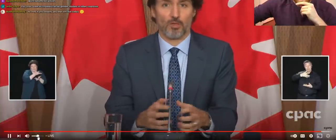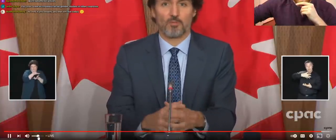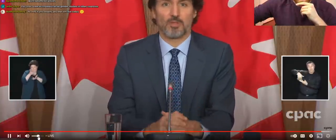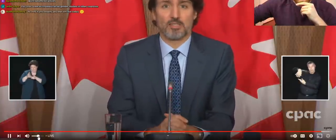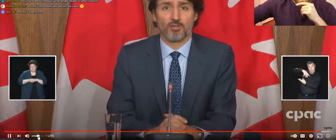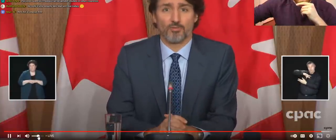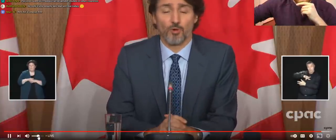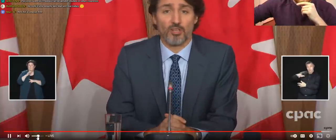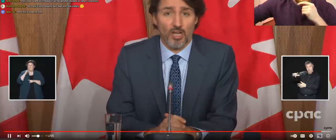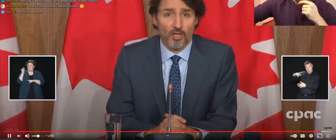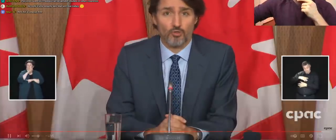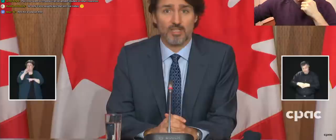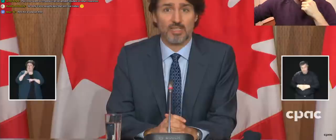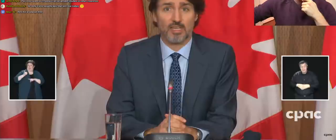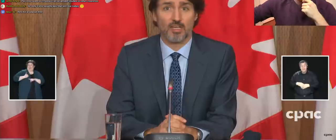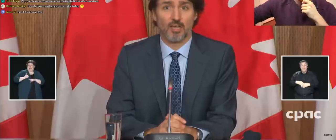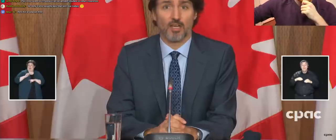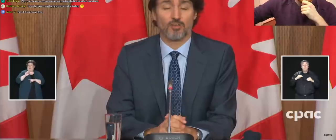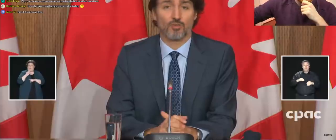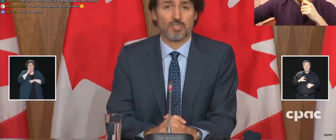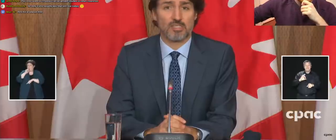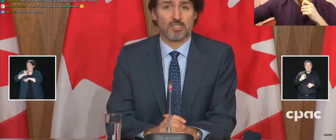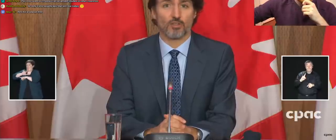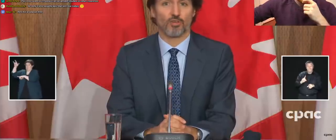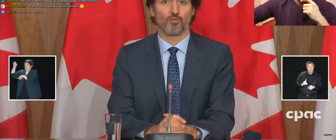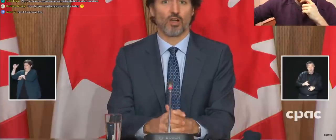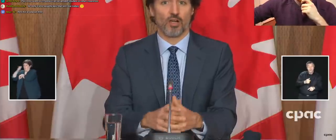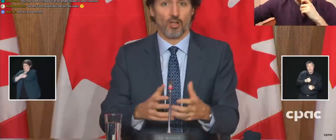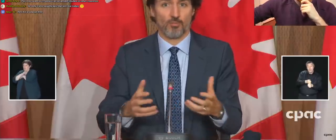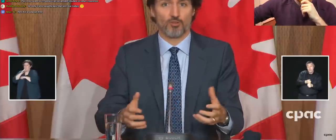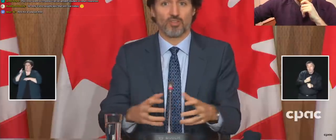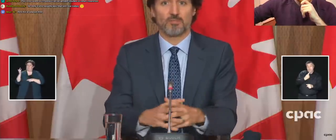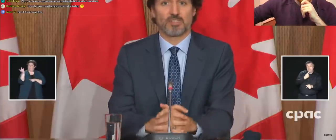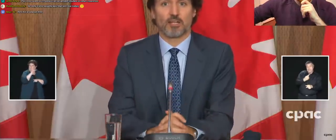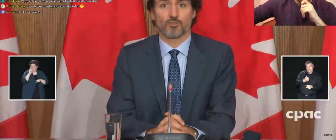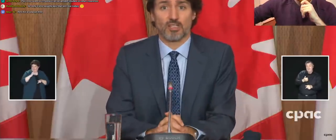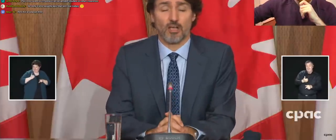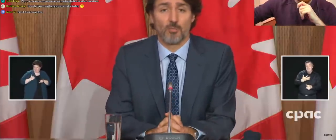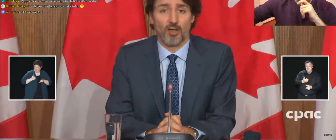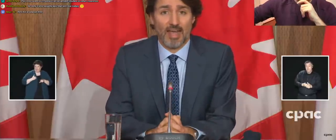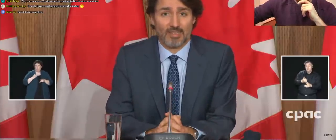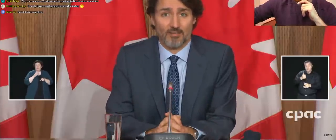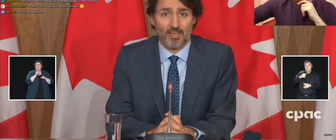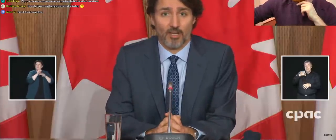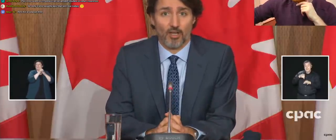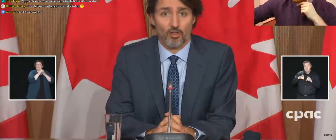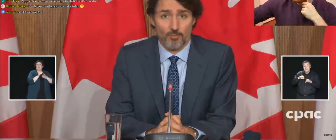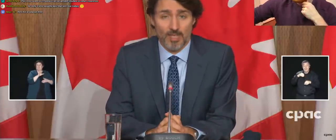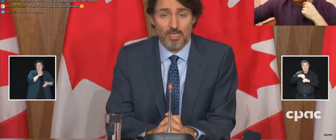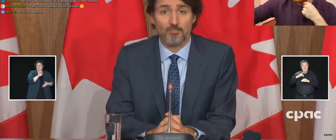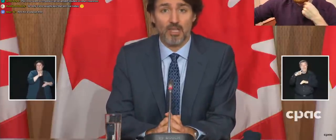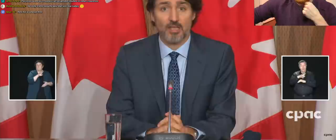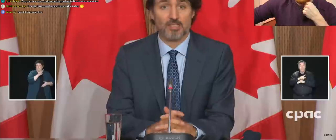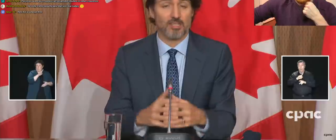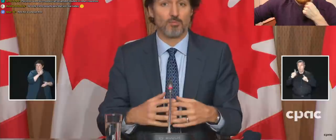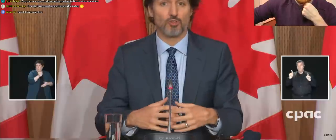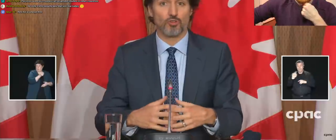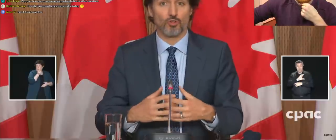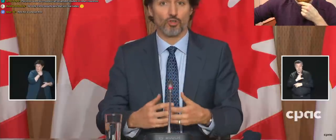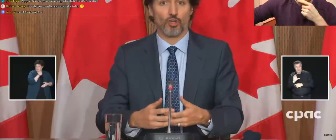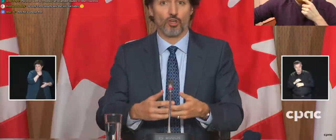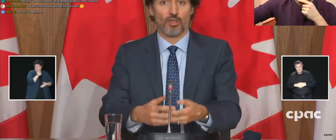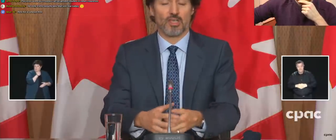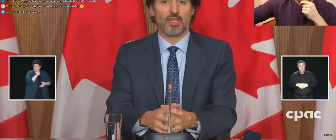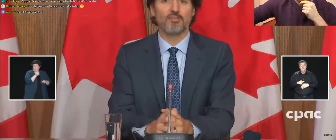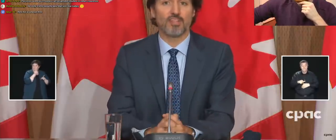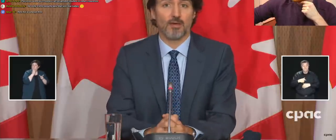le premier ministre Ford a souligné son désir de voir plus de dépistage aux aéroports à travers le pays. C'est des